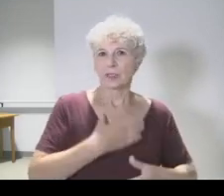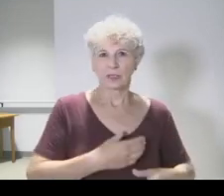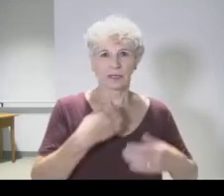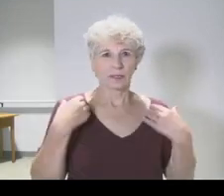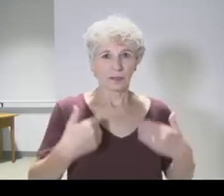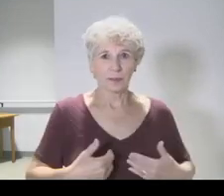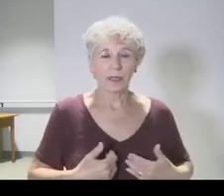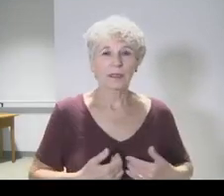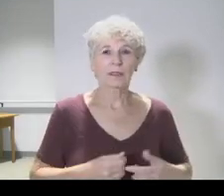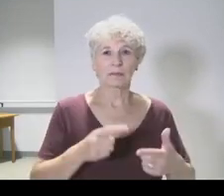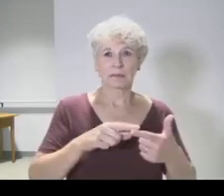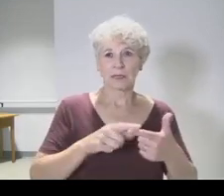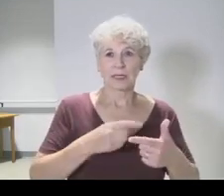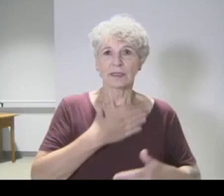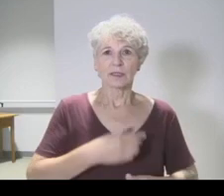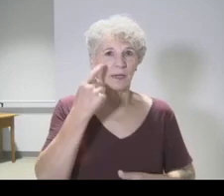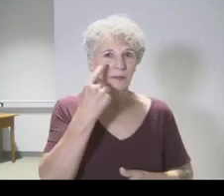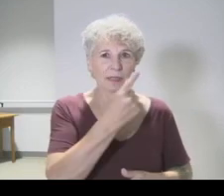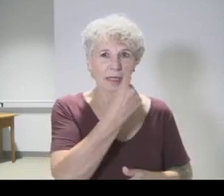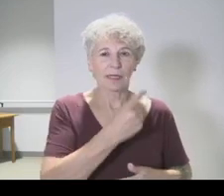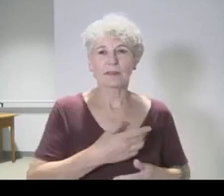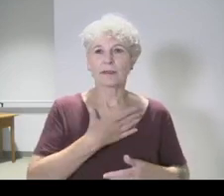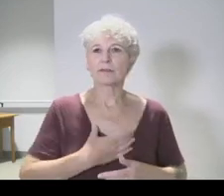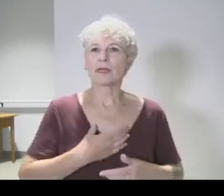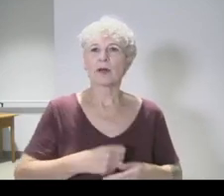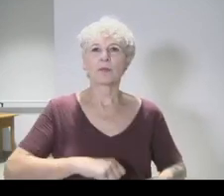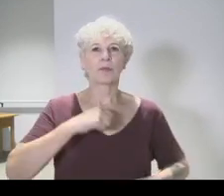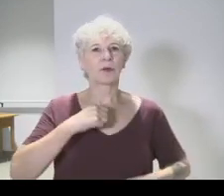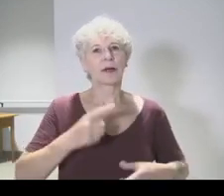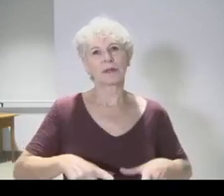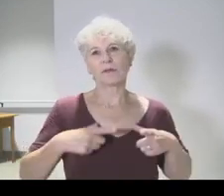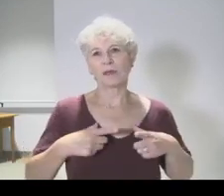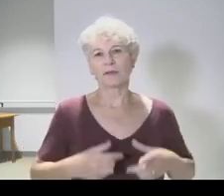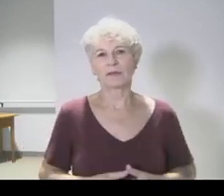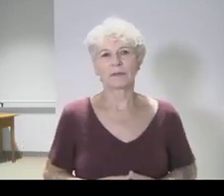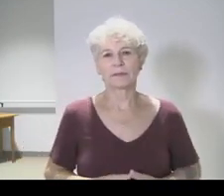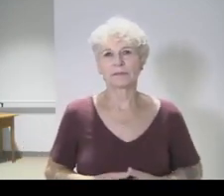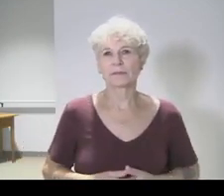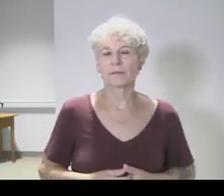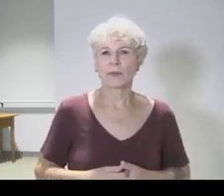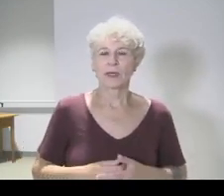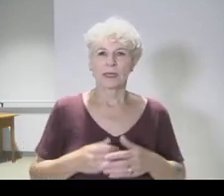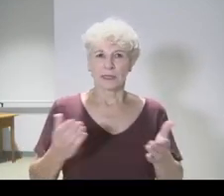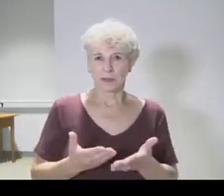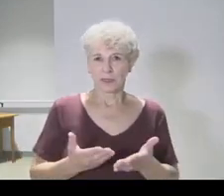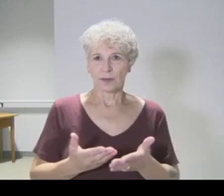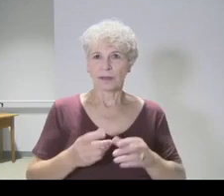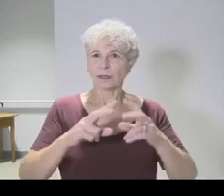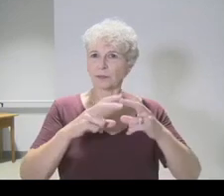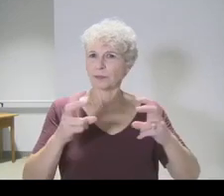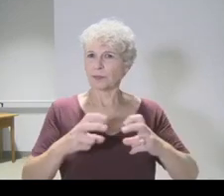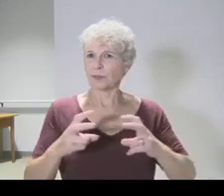flesh, the desires of the eyes, and the pride of life. Now, I want to take a moment and break these down